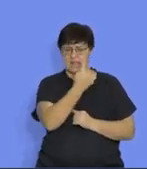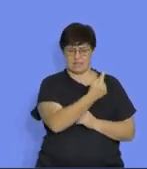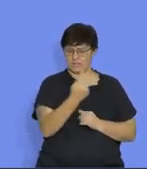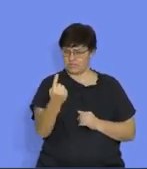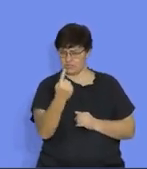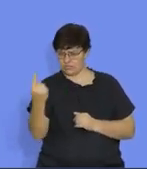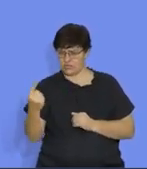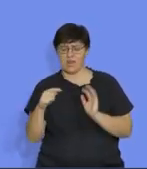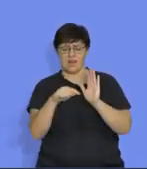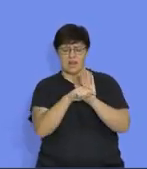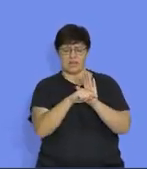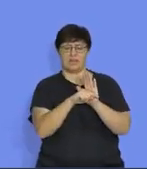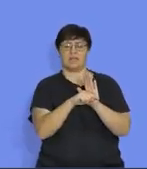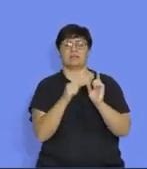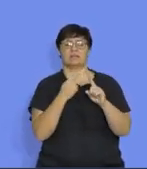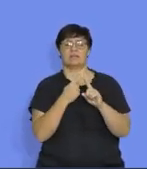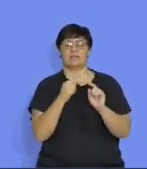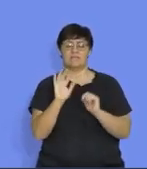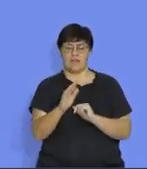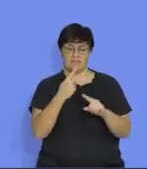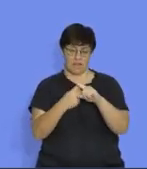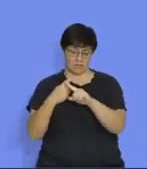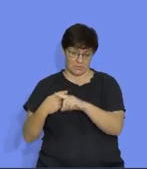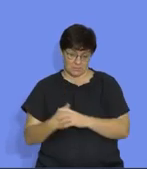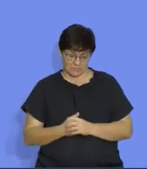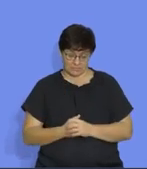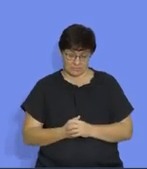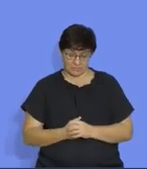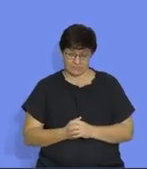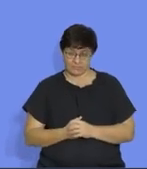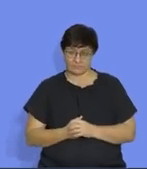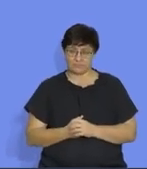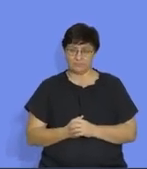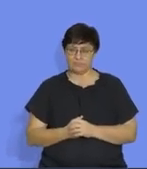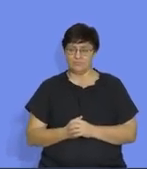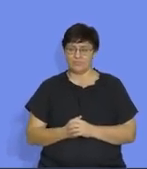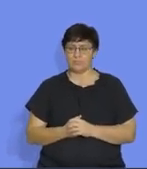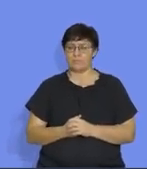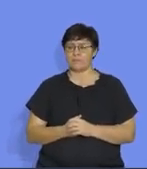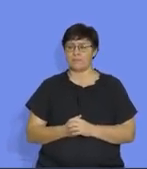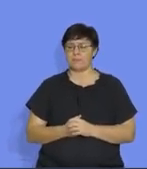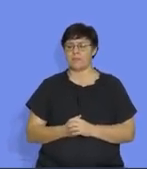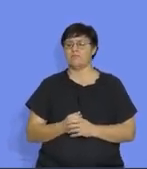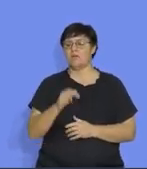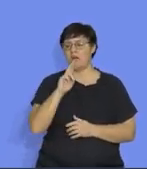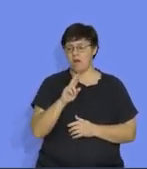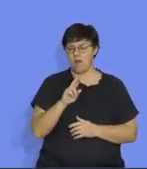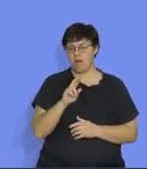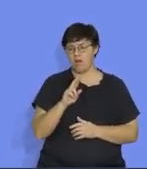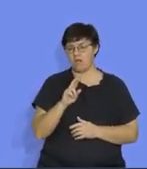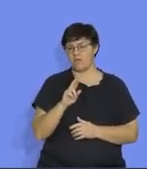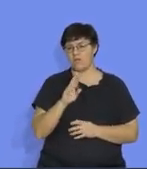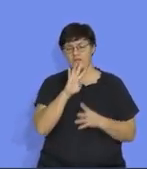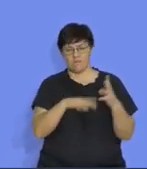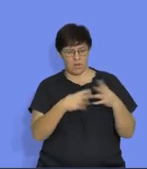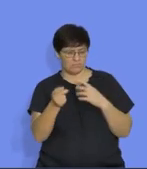these terms, there's been a multiplication of negative 5. So you can use the R formula in order to